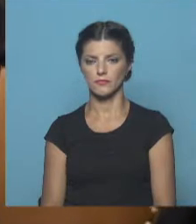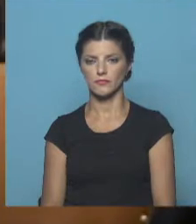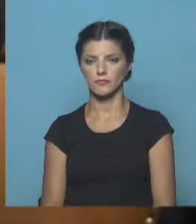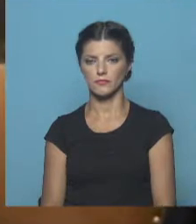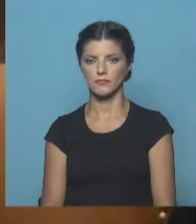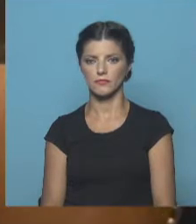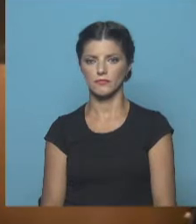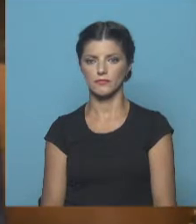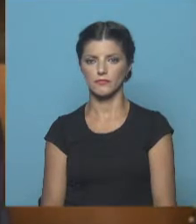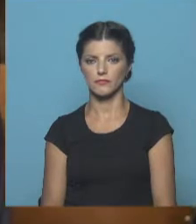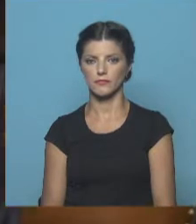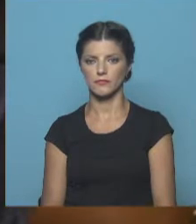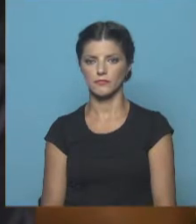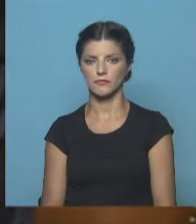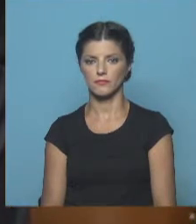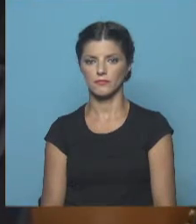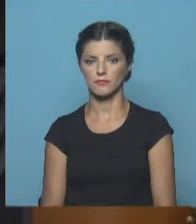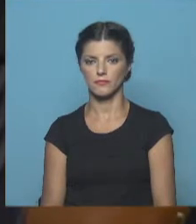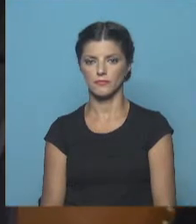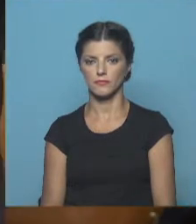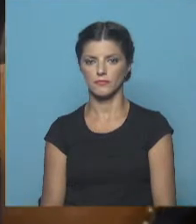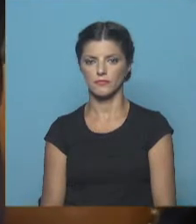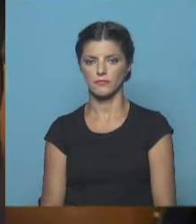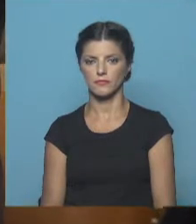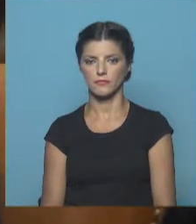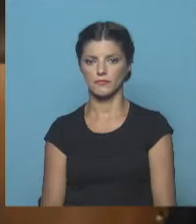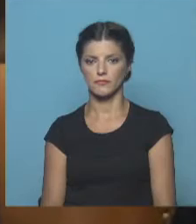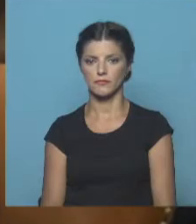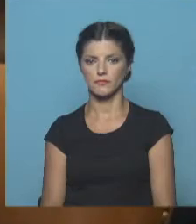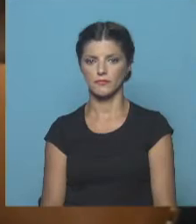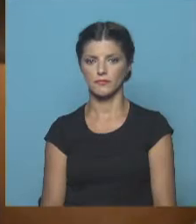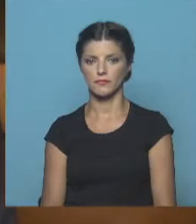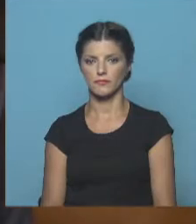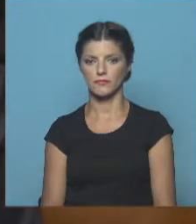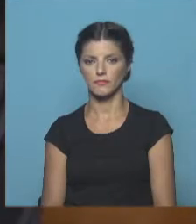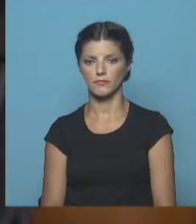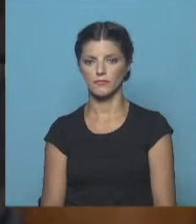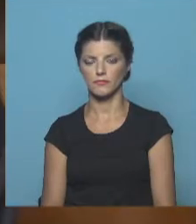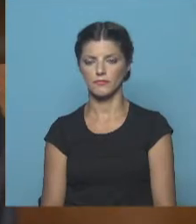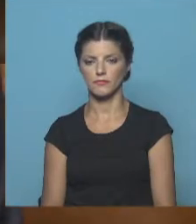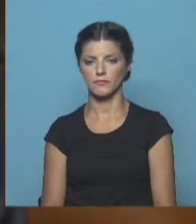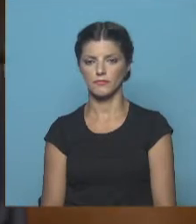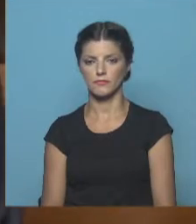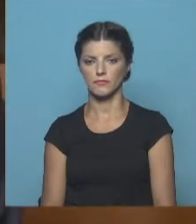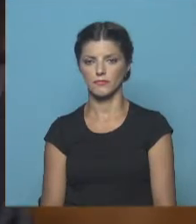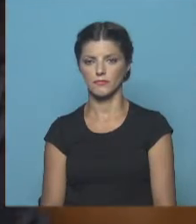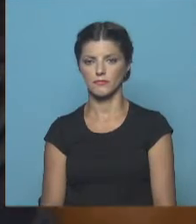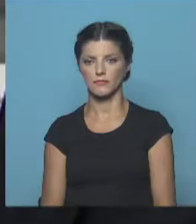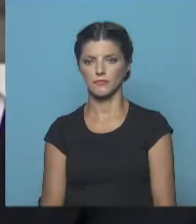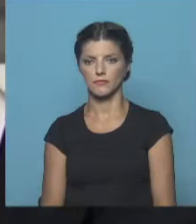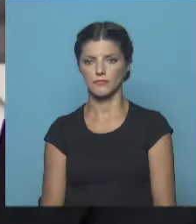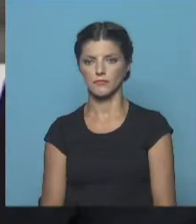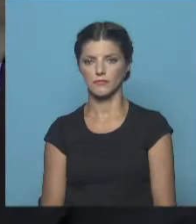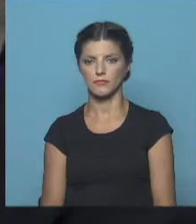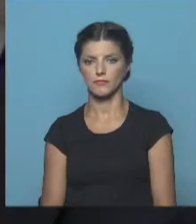anywhere from 15% to 20%, and it's now 35%, but it's probably more 38% than it is 35%, wouldn't you say?